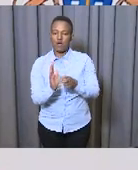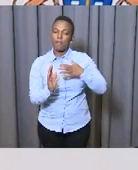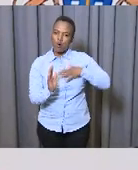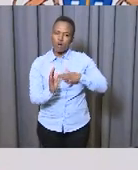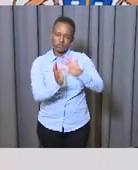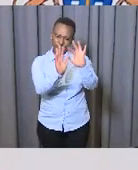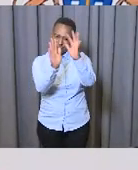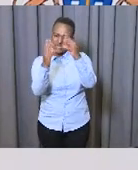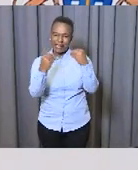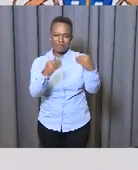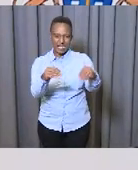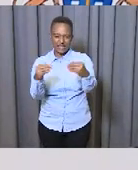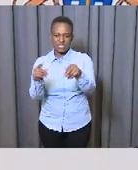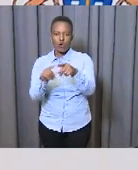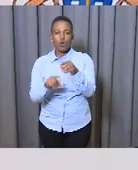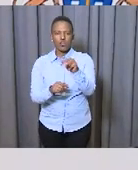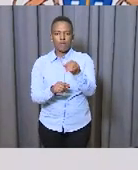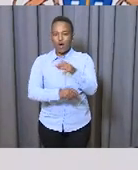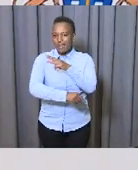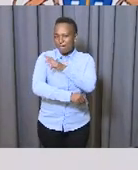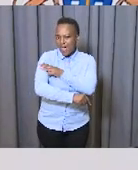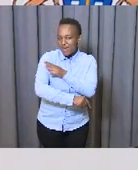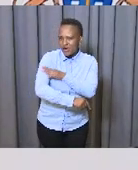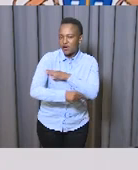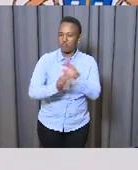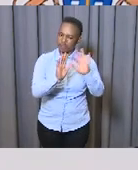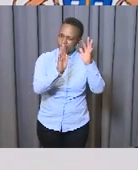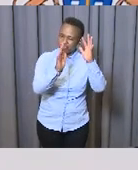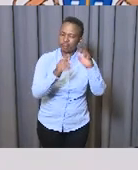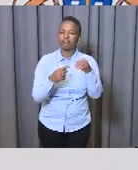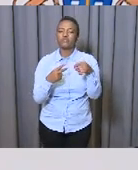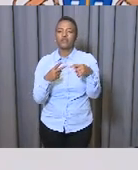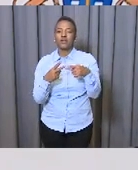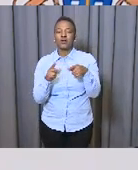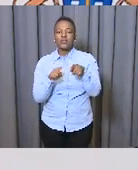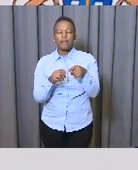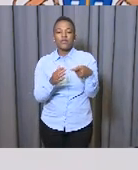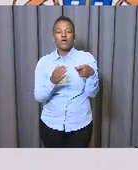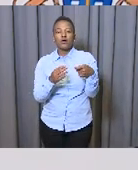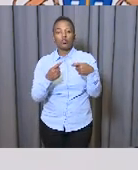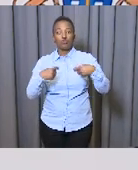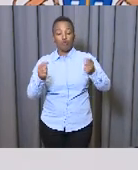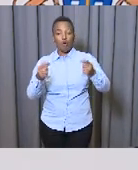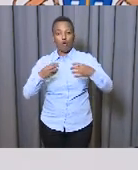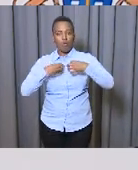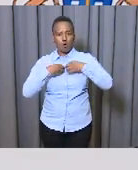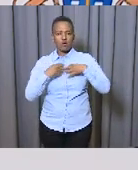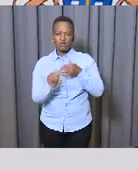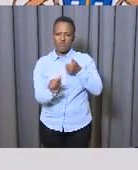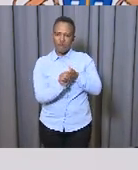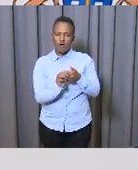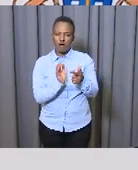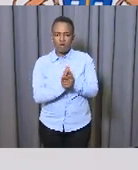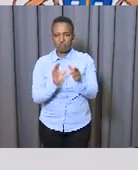to commend the mall managers. I want to commend those shop owners in the malls who are cooperating with